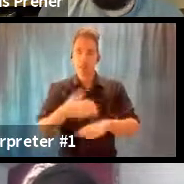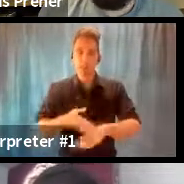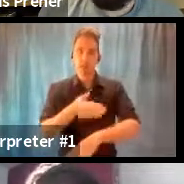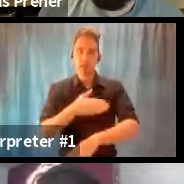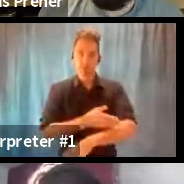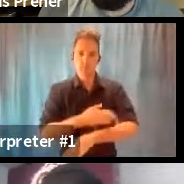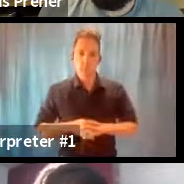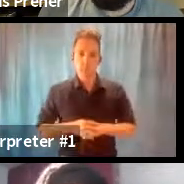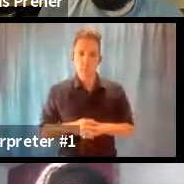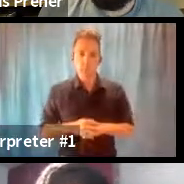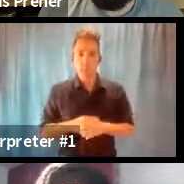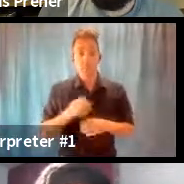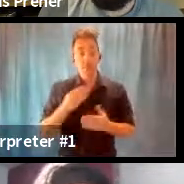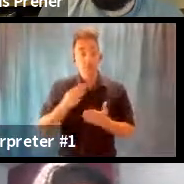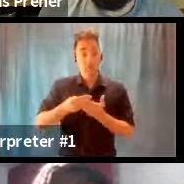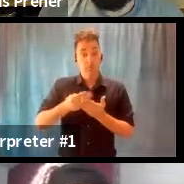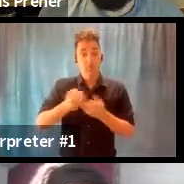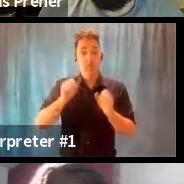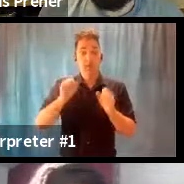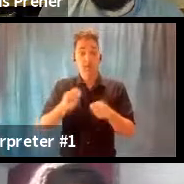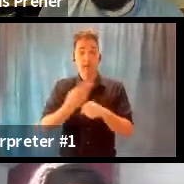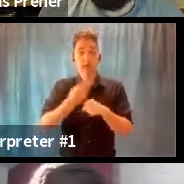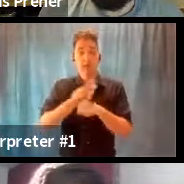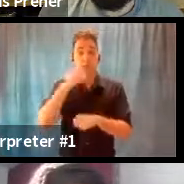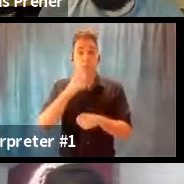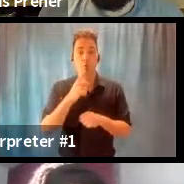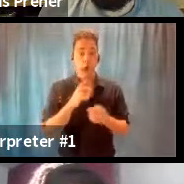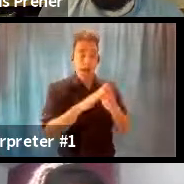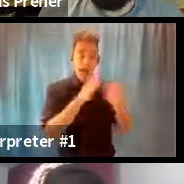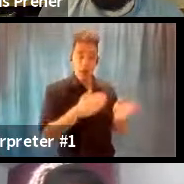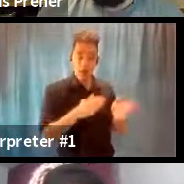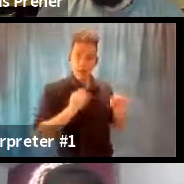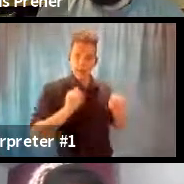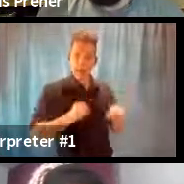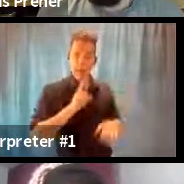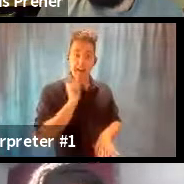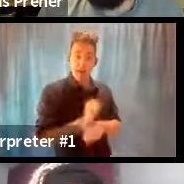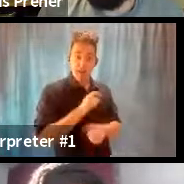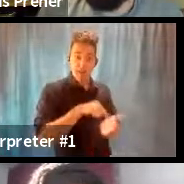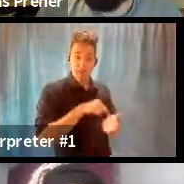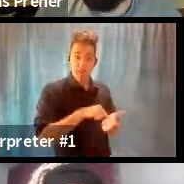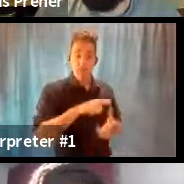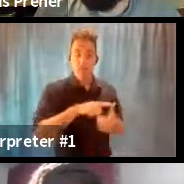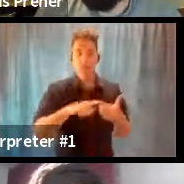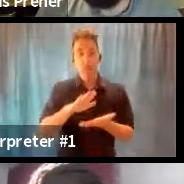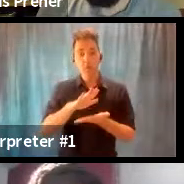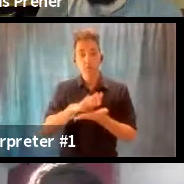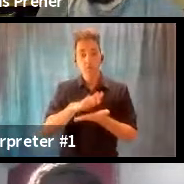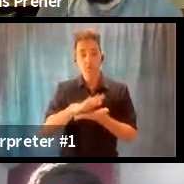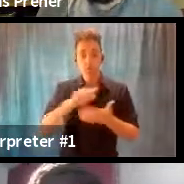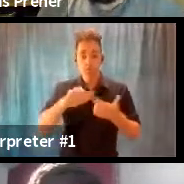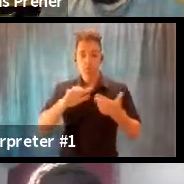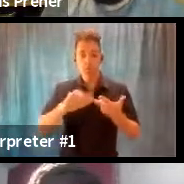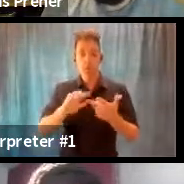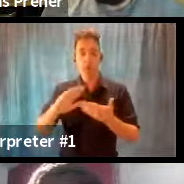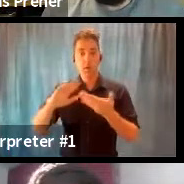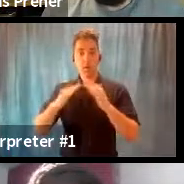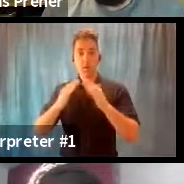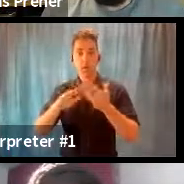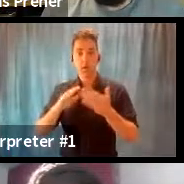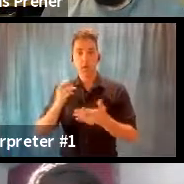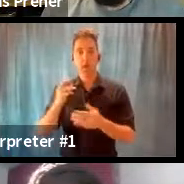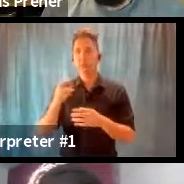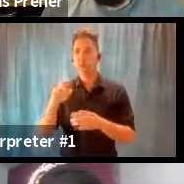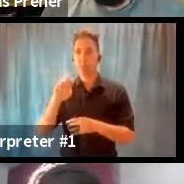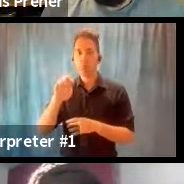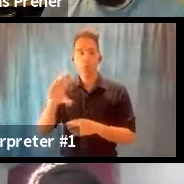affordable housing, expand public transit, renovate schools slated for closure, upgrade community and recreation